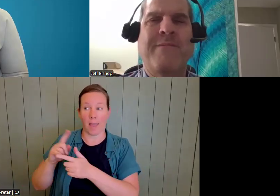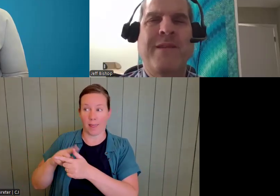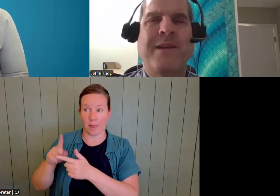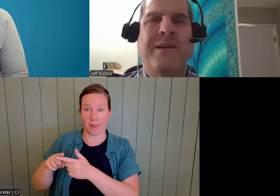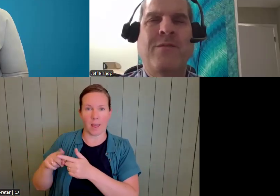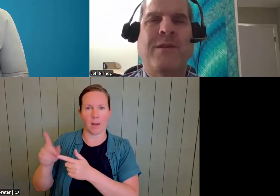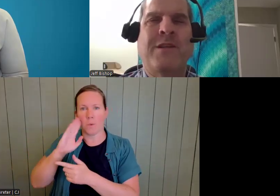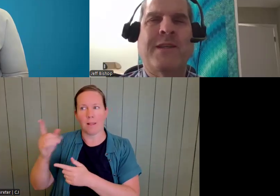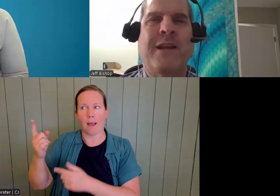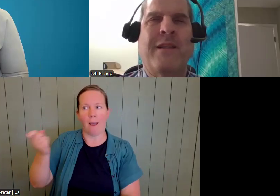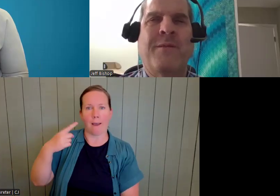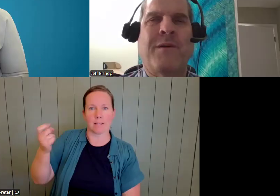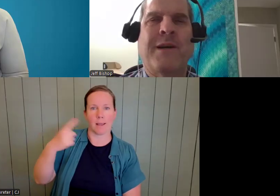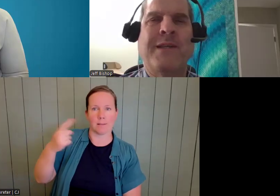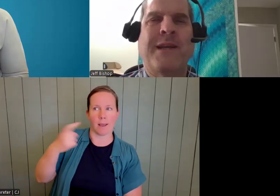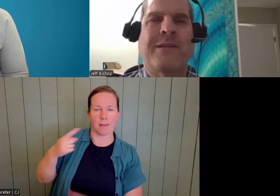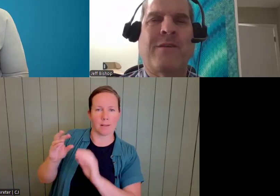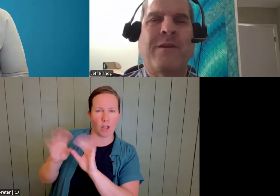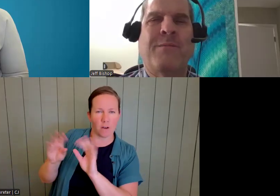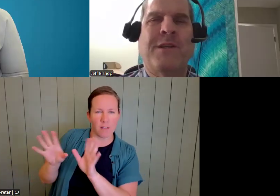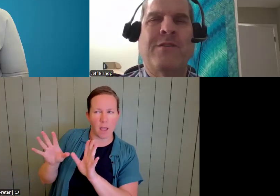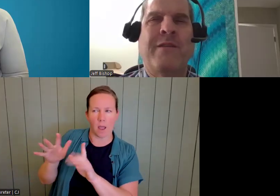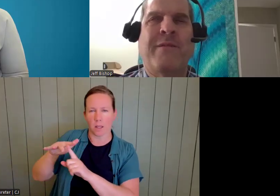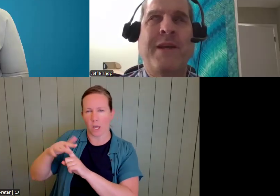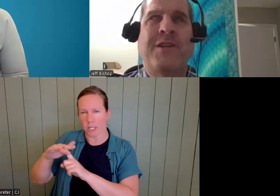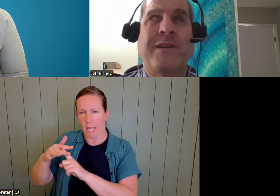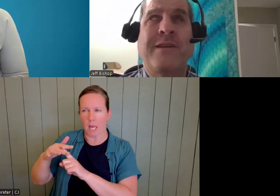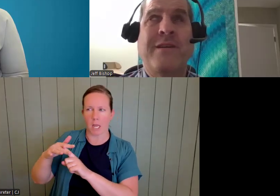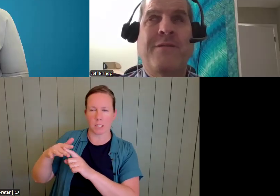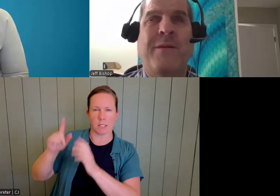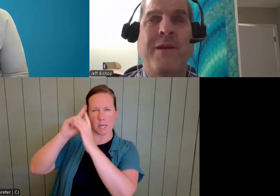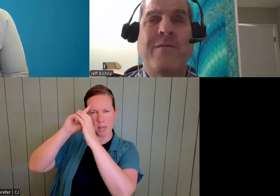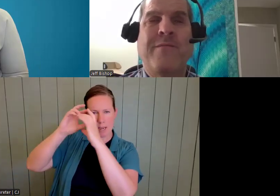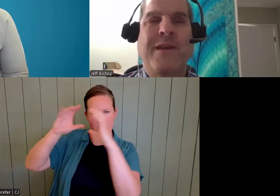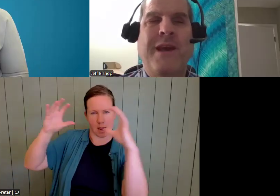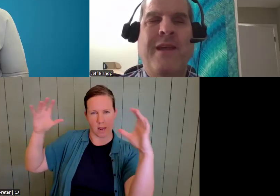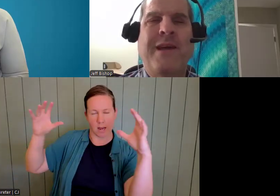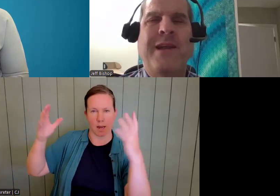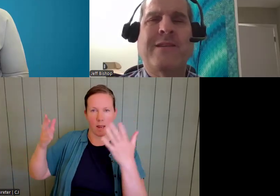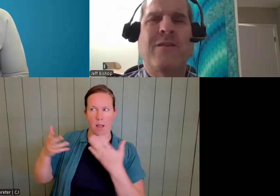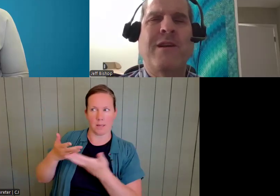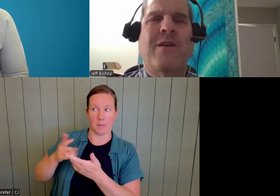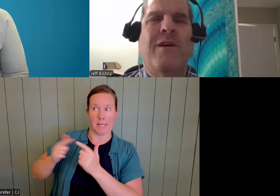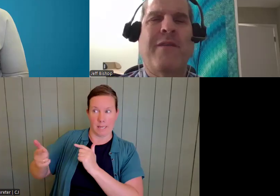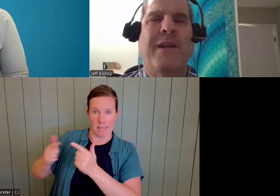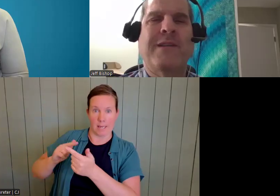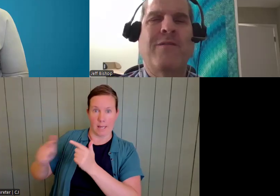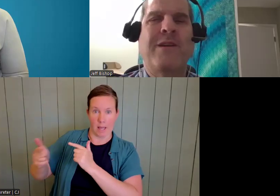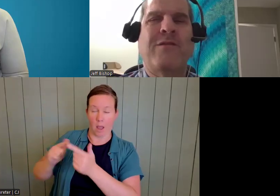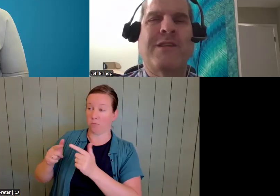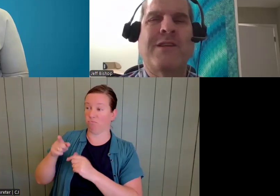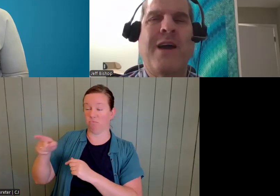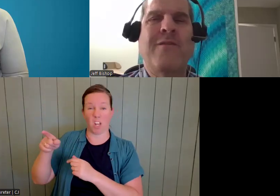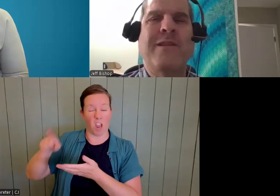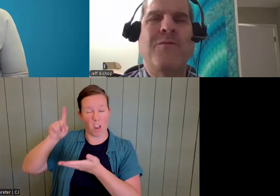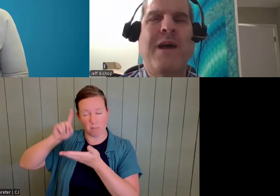prompted to just get a little more context or a little additional information from you. And then it's going to go off and it's going